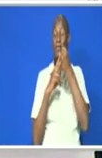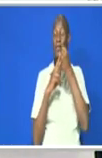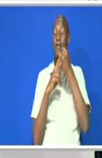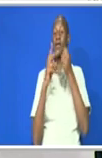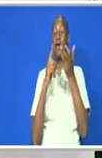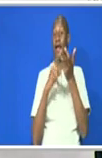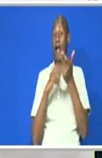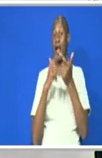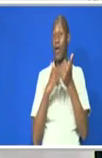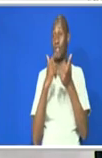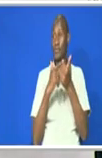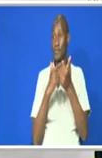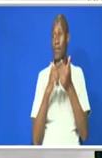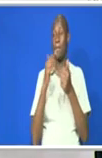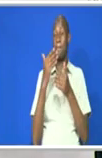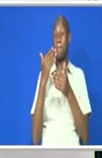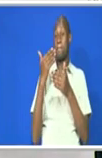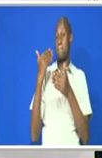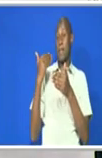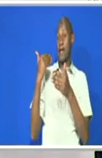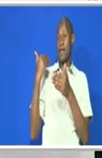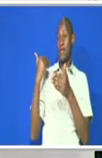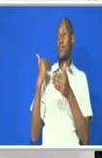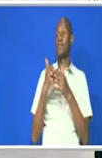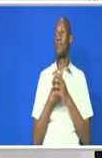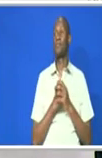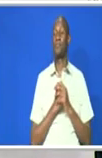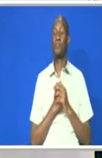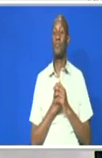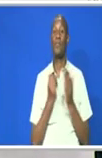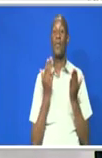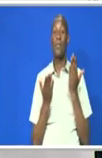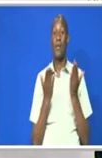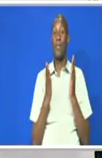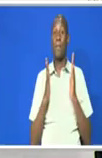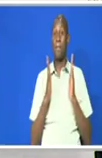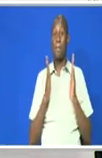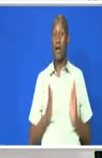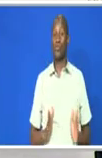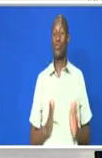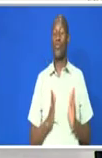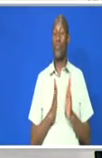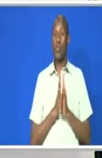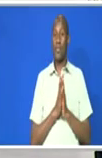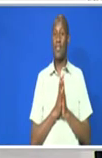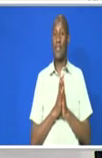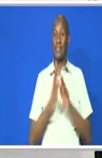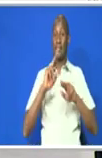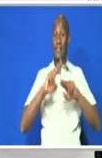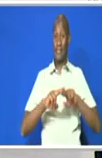by counting backwards. Maybe with the person next to you.